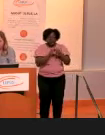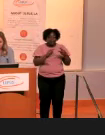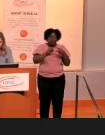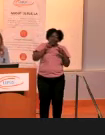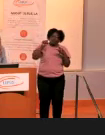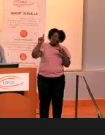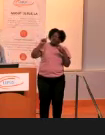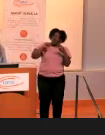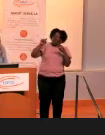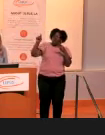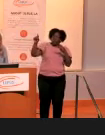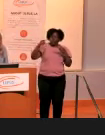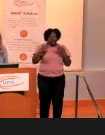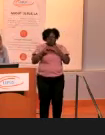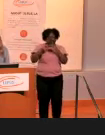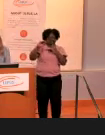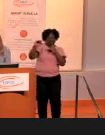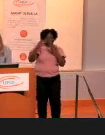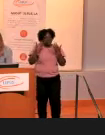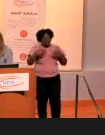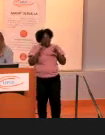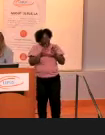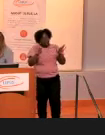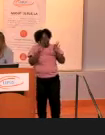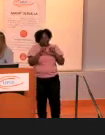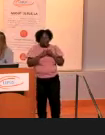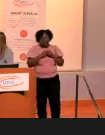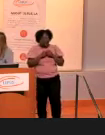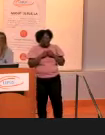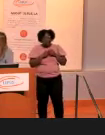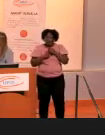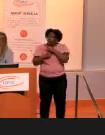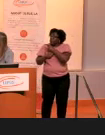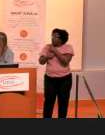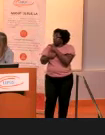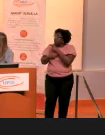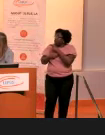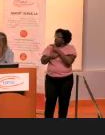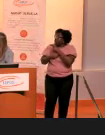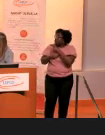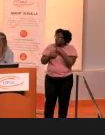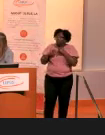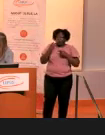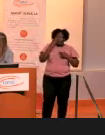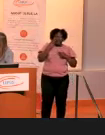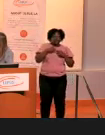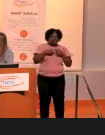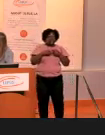persistent. So I think really important. I think the downside is when you look at the